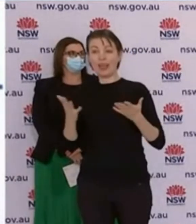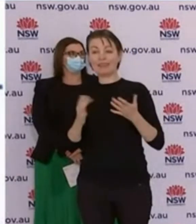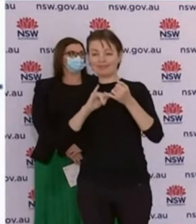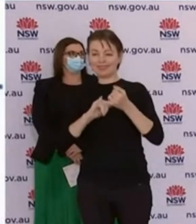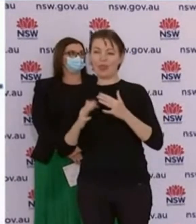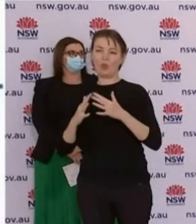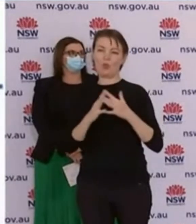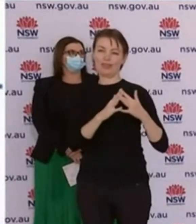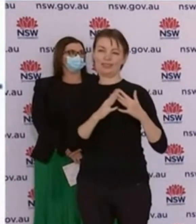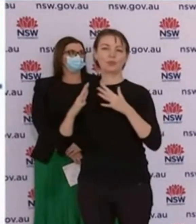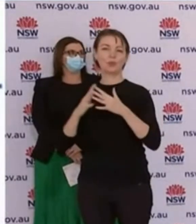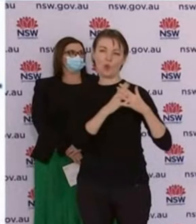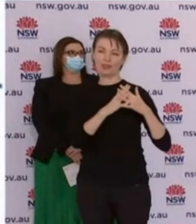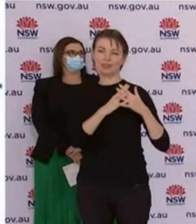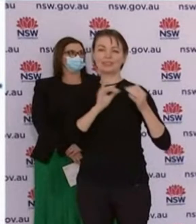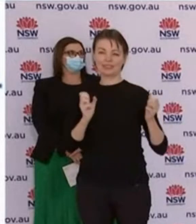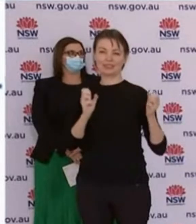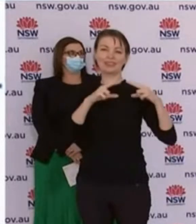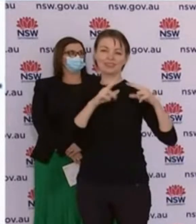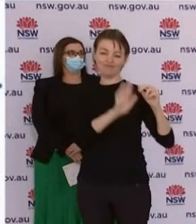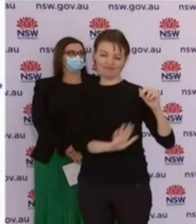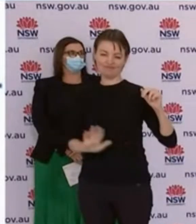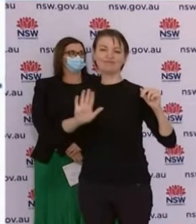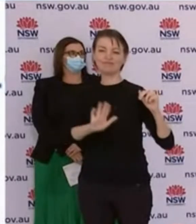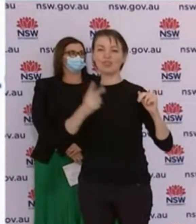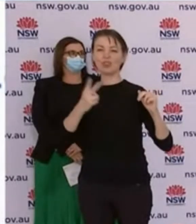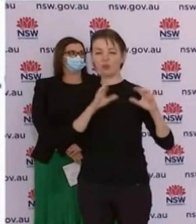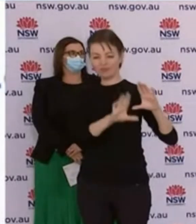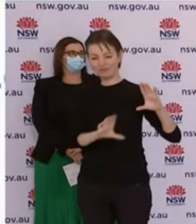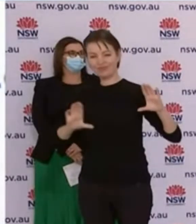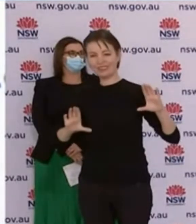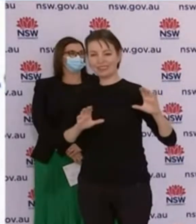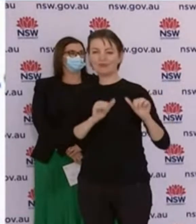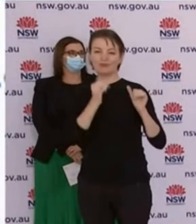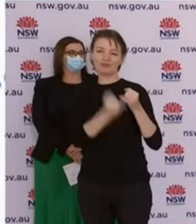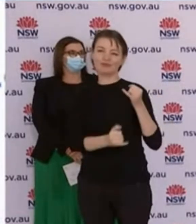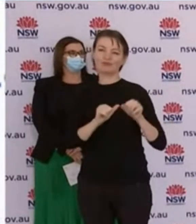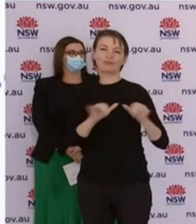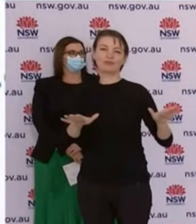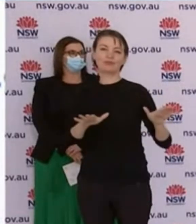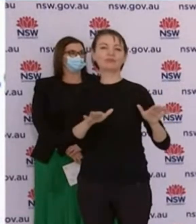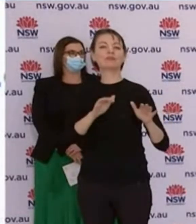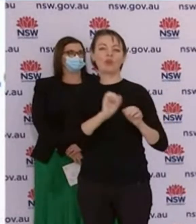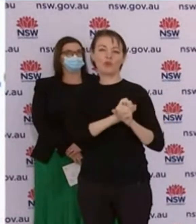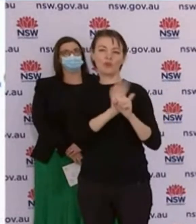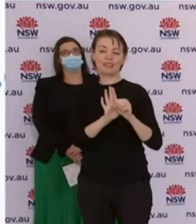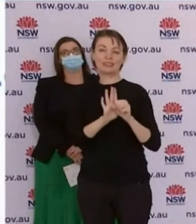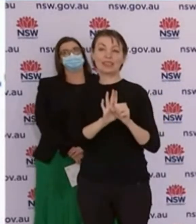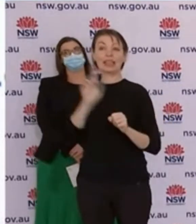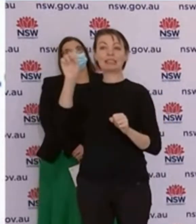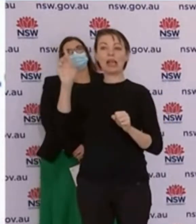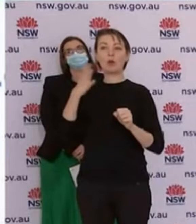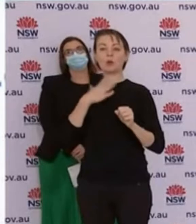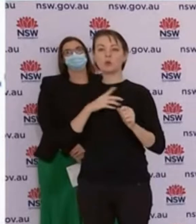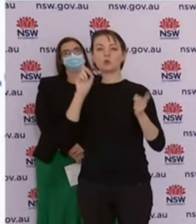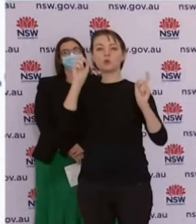80% are in those local government areas of concern. And we do today also want to call out people living in the local government area of